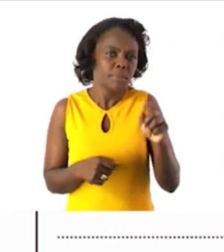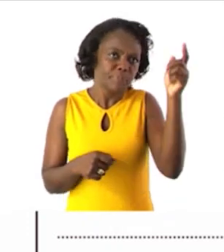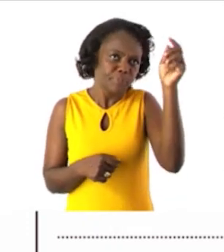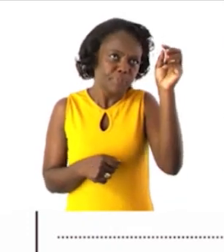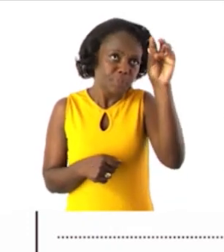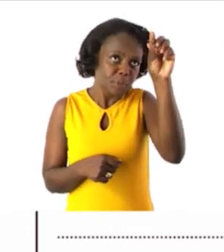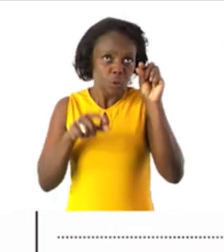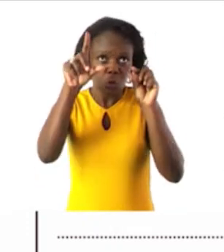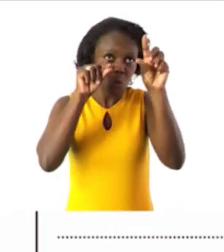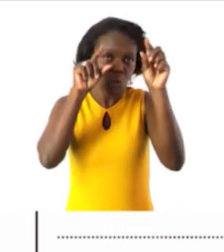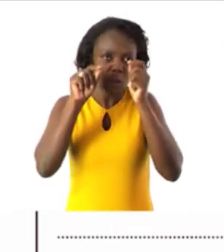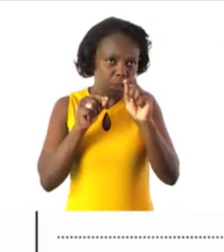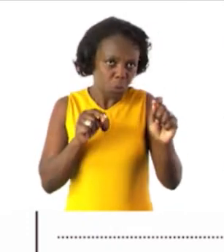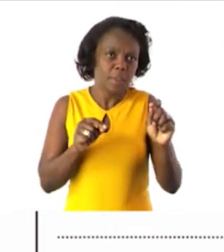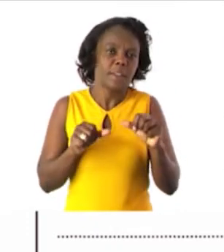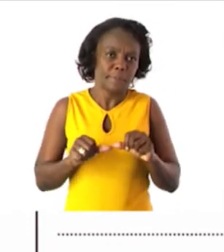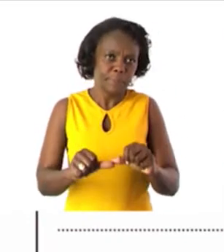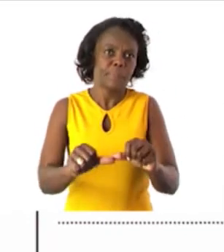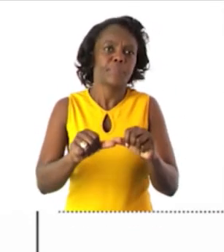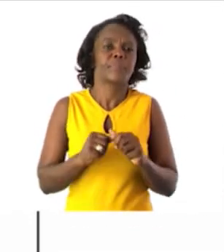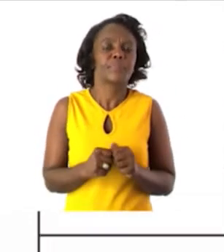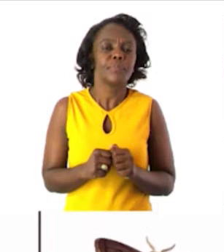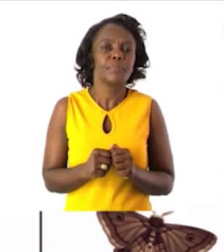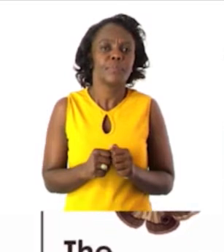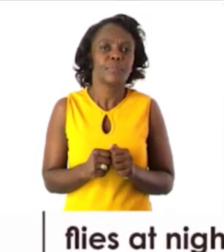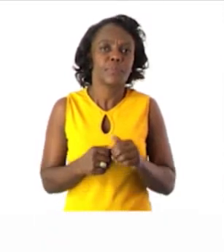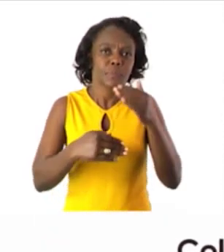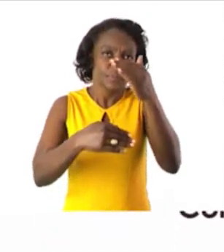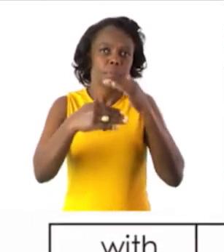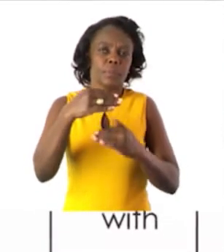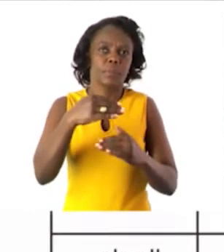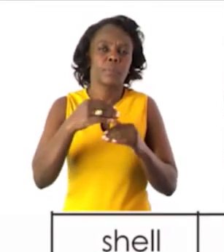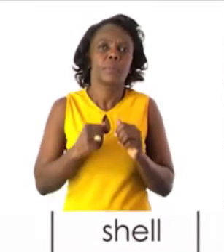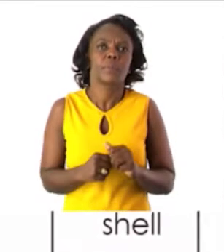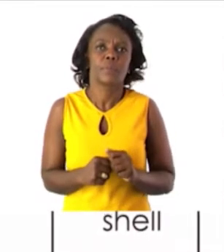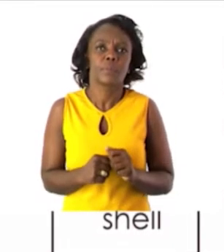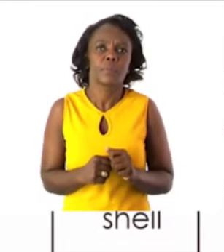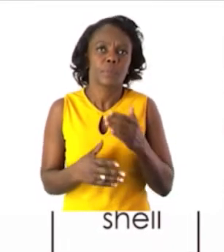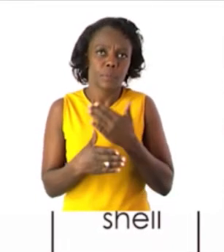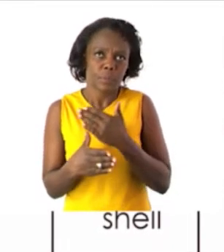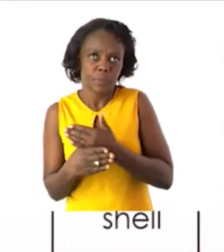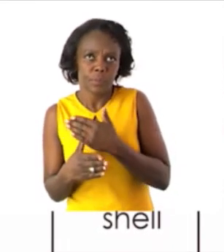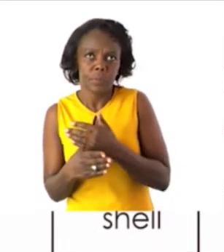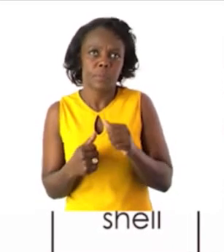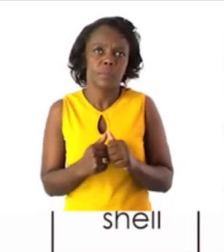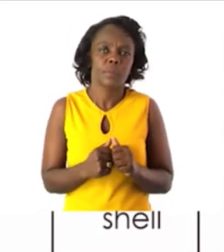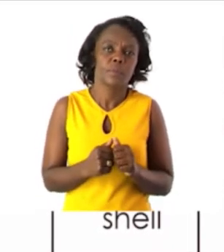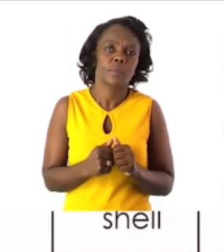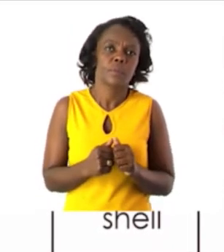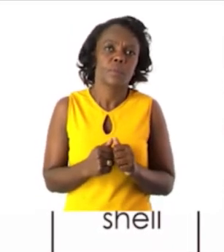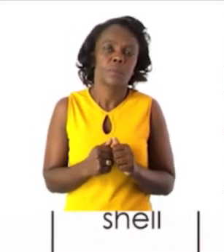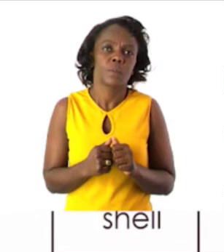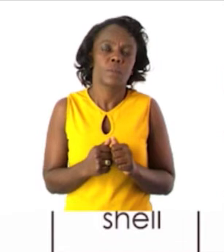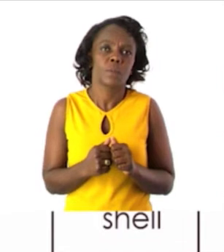in correctly. We are going to move to the next exercise. This